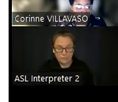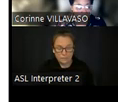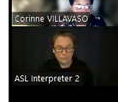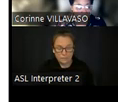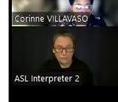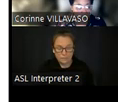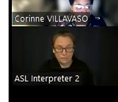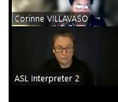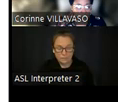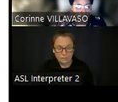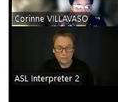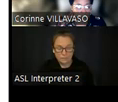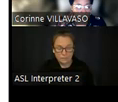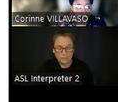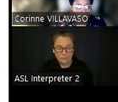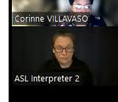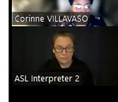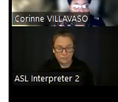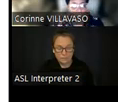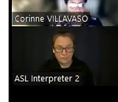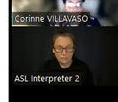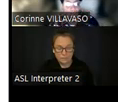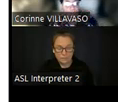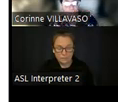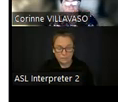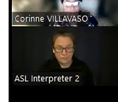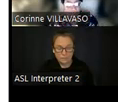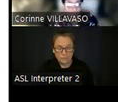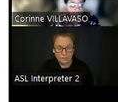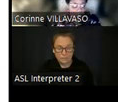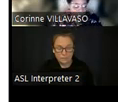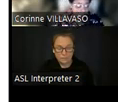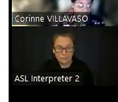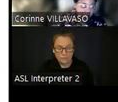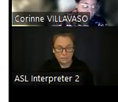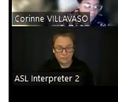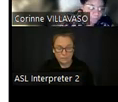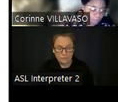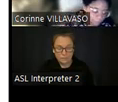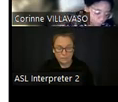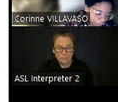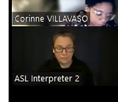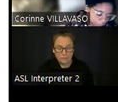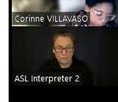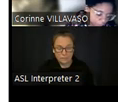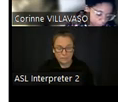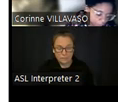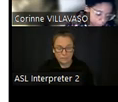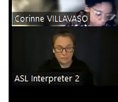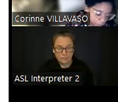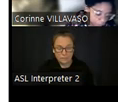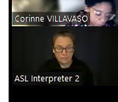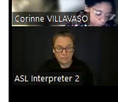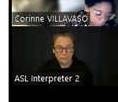section. And so there's some overlaps on these. These are also for qualifications. So two